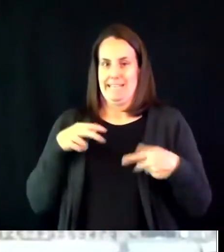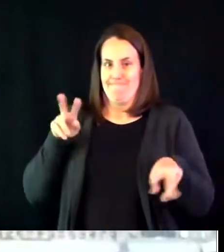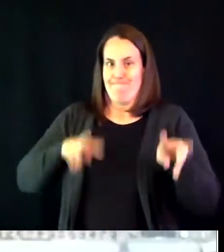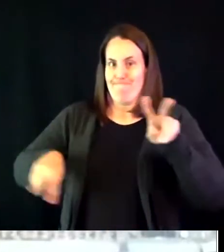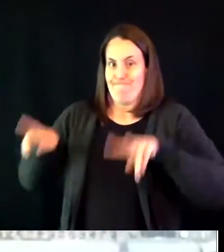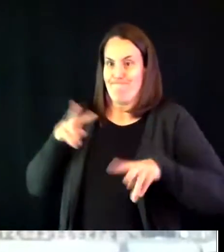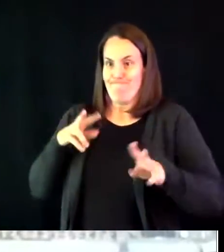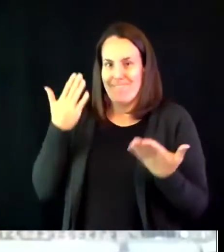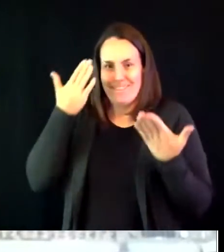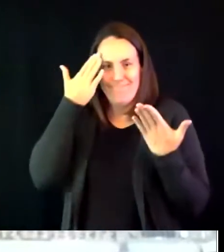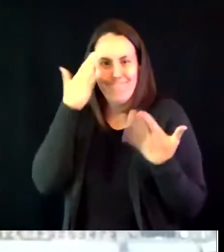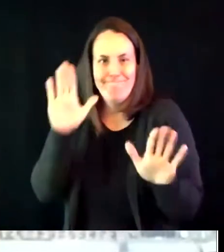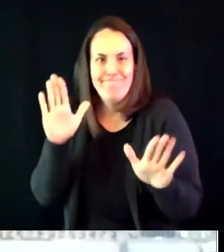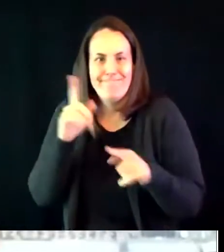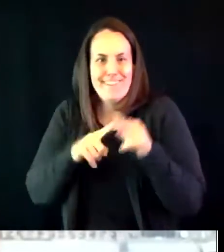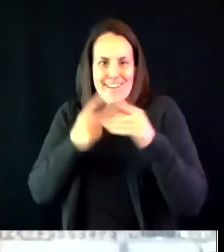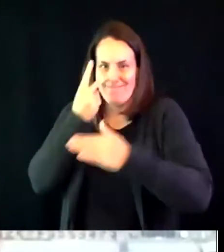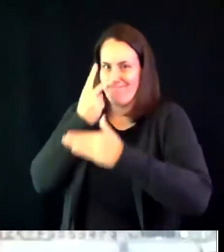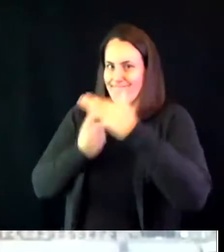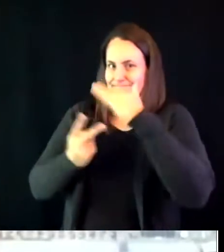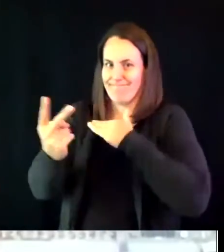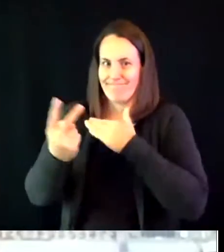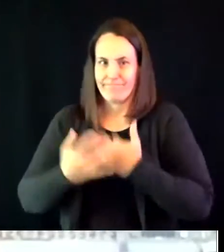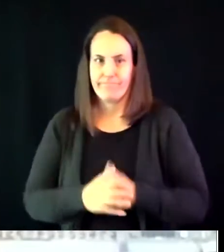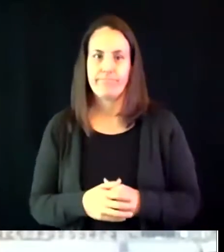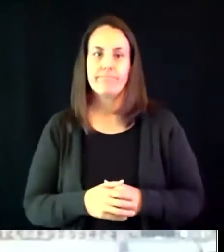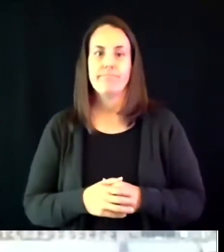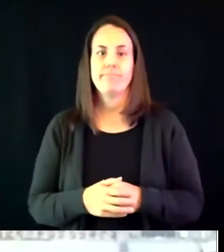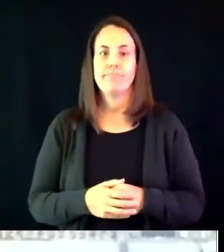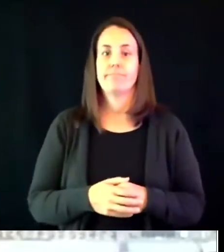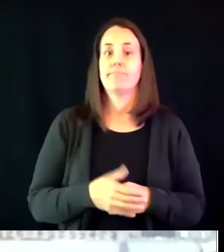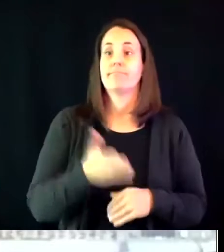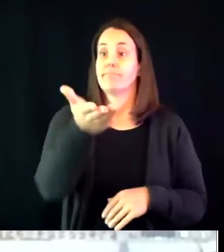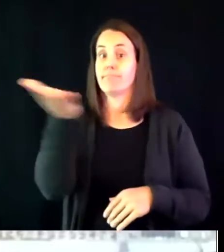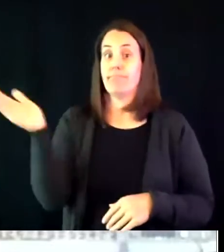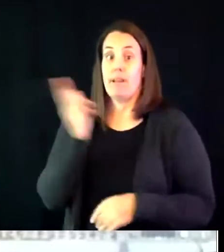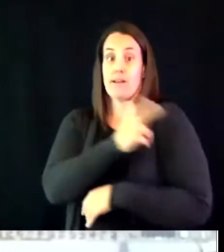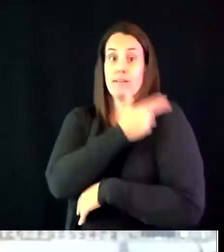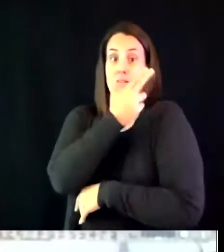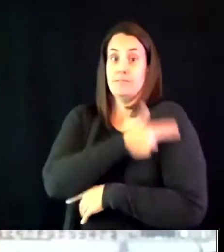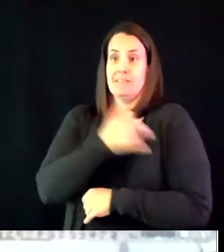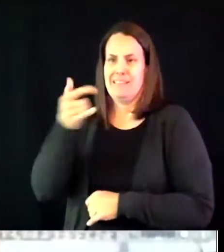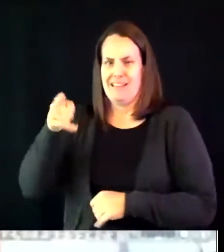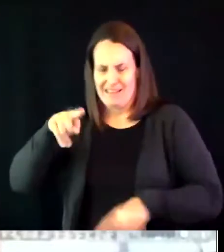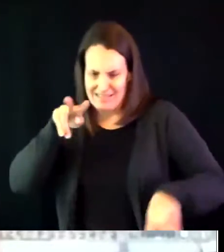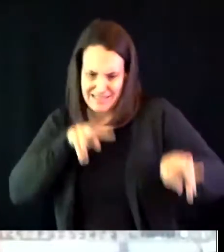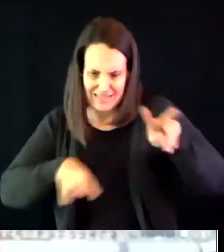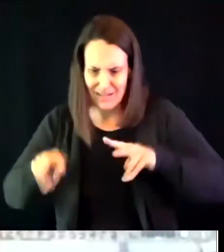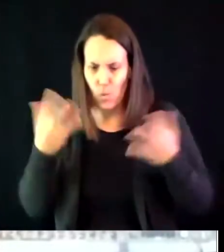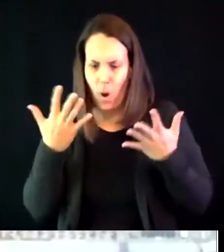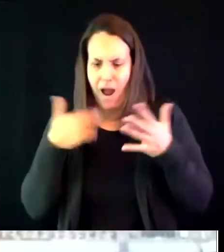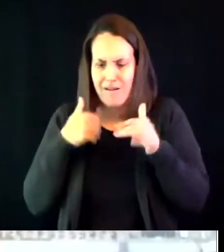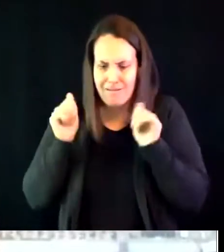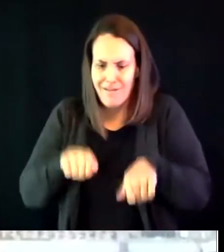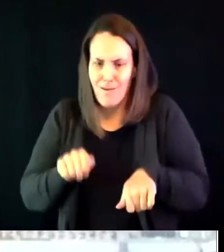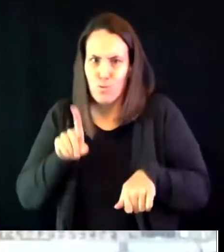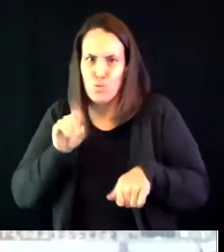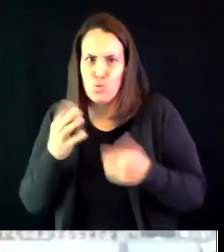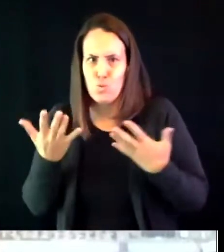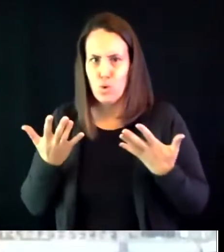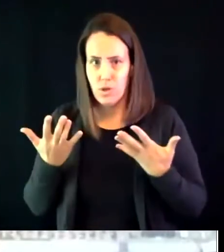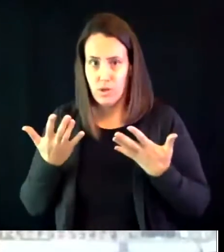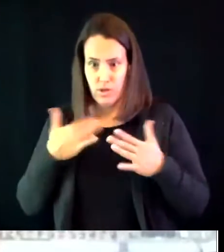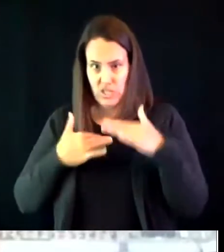manage, and being one that operated so many hospitals over the years, they are taking a look at their COVID-19 population,